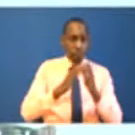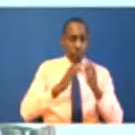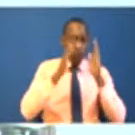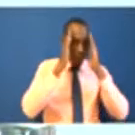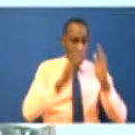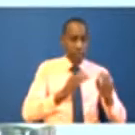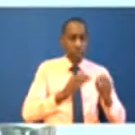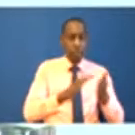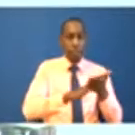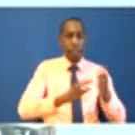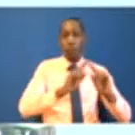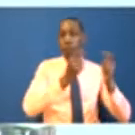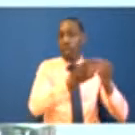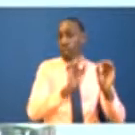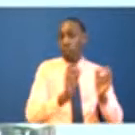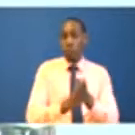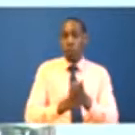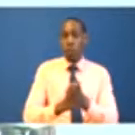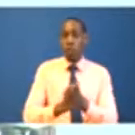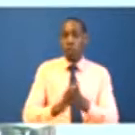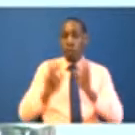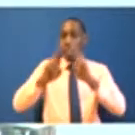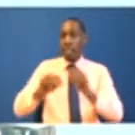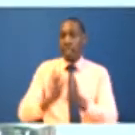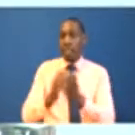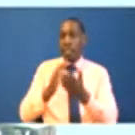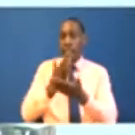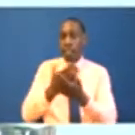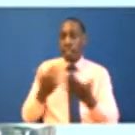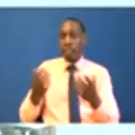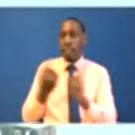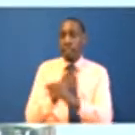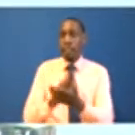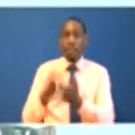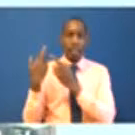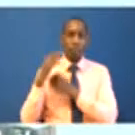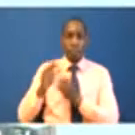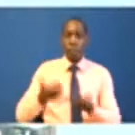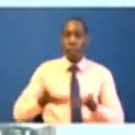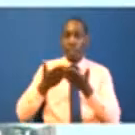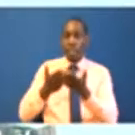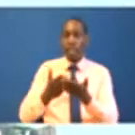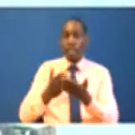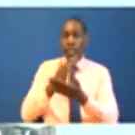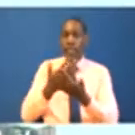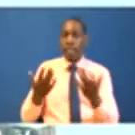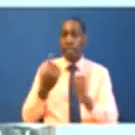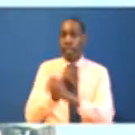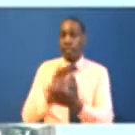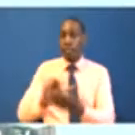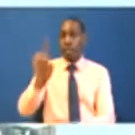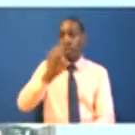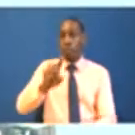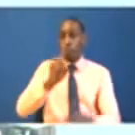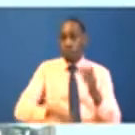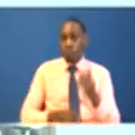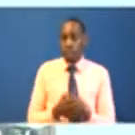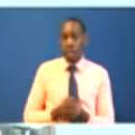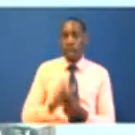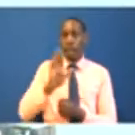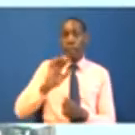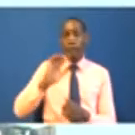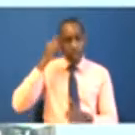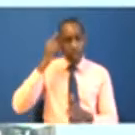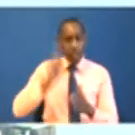they're not thinking about their they're looking for something different so your duty must give them that something different the question is what do you